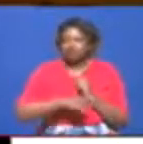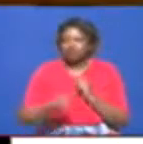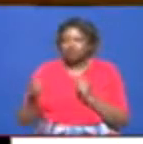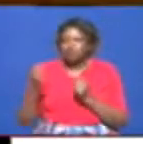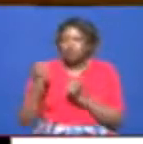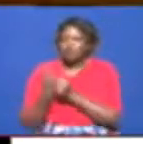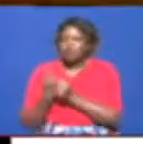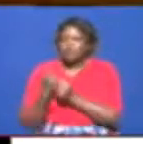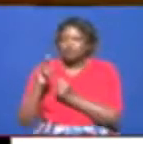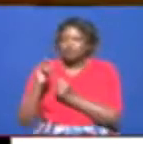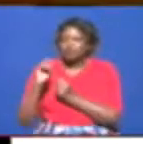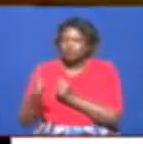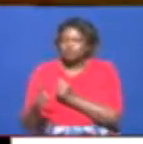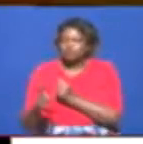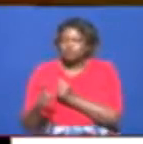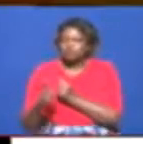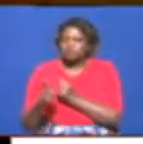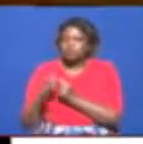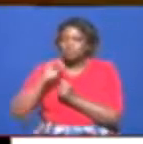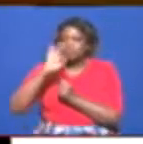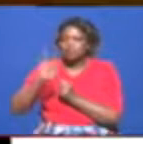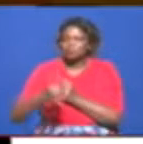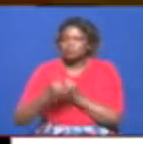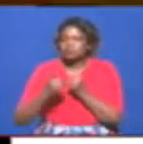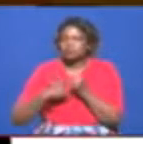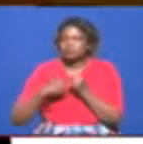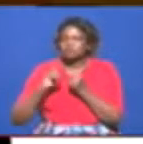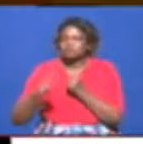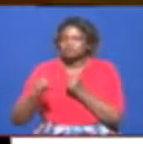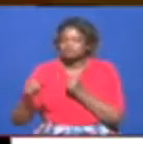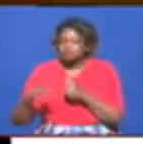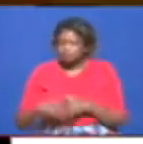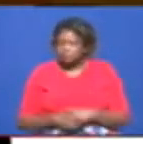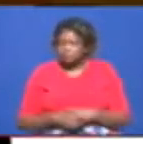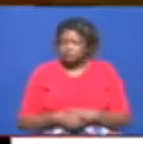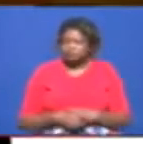November 2021 were 3,611.